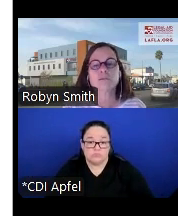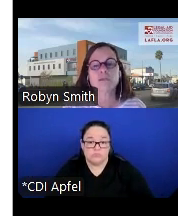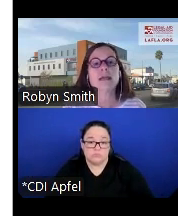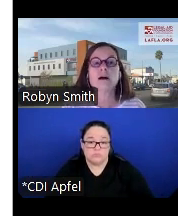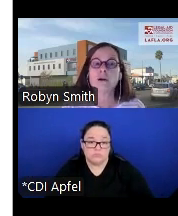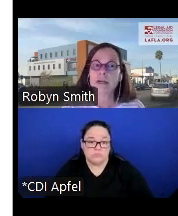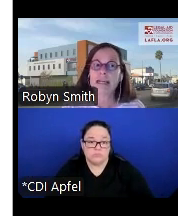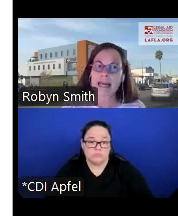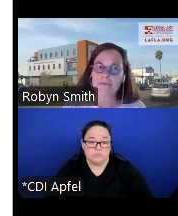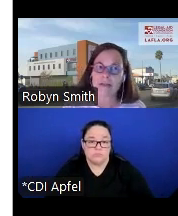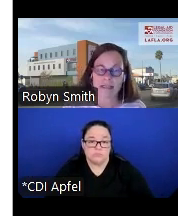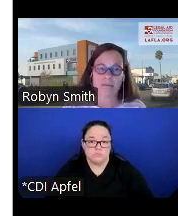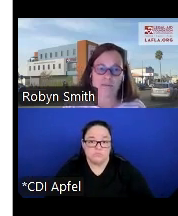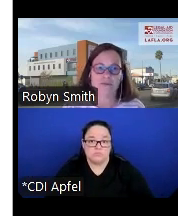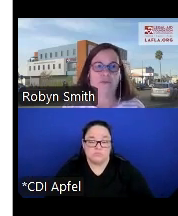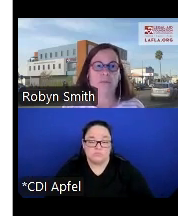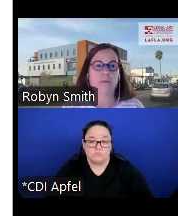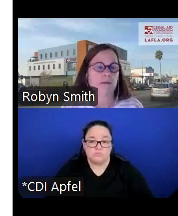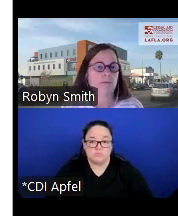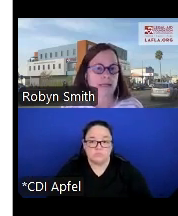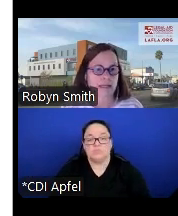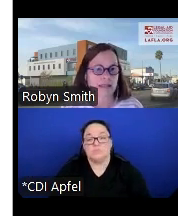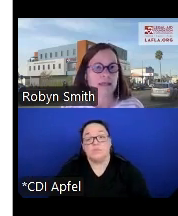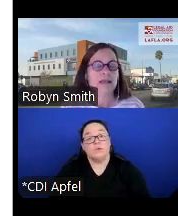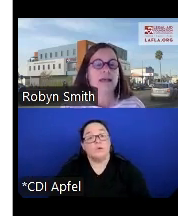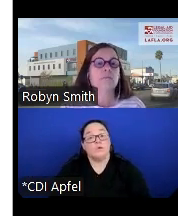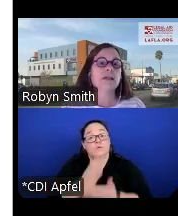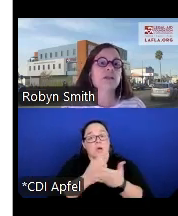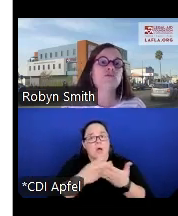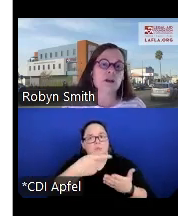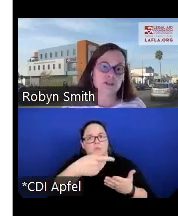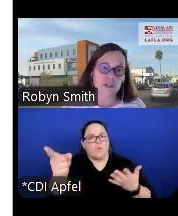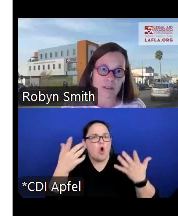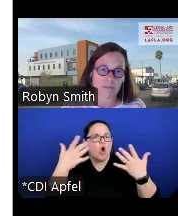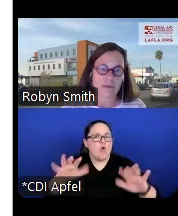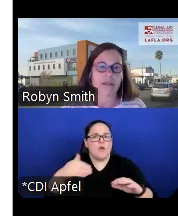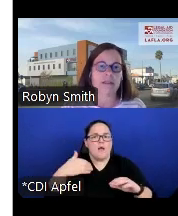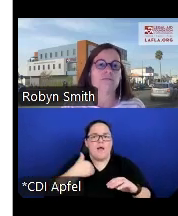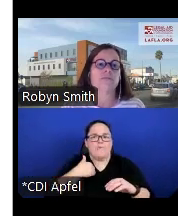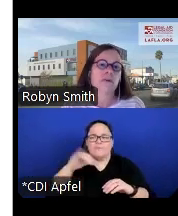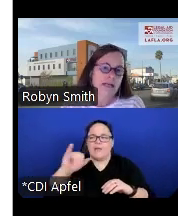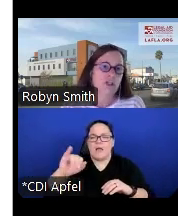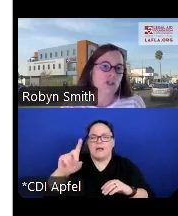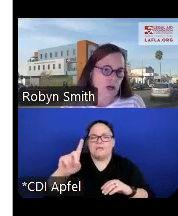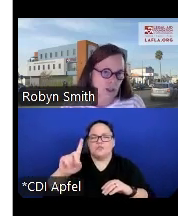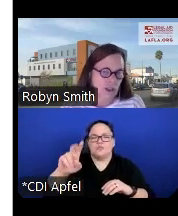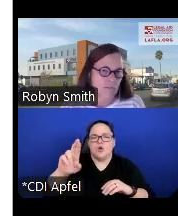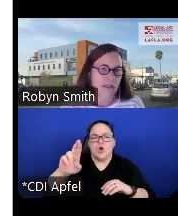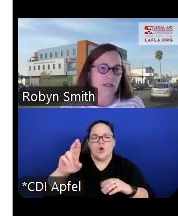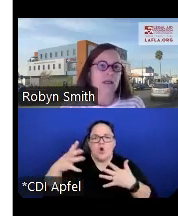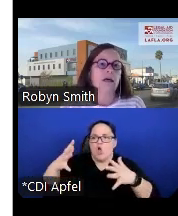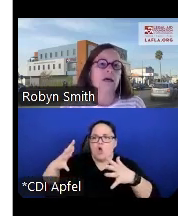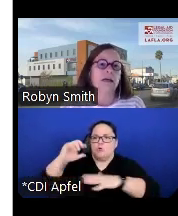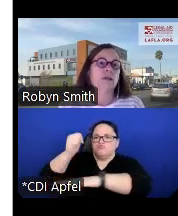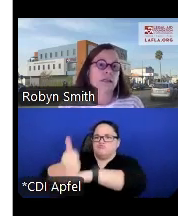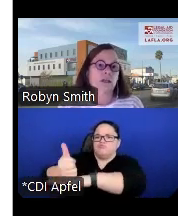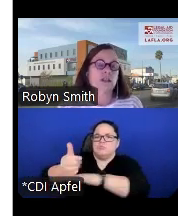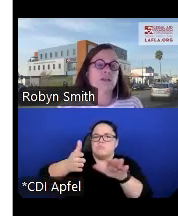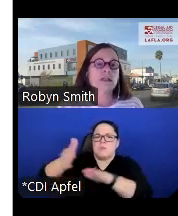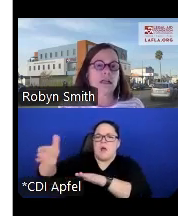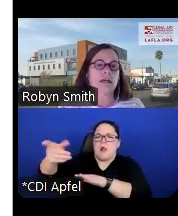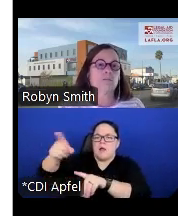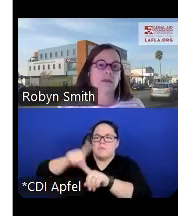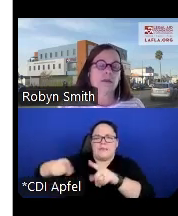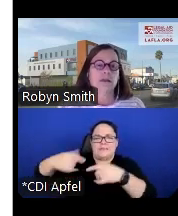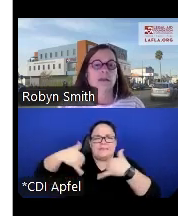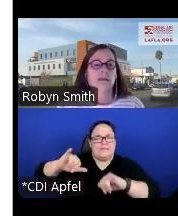Now, some of you may already have an income-driven repayment plan, but you've also experienced financial hardship and a reduction